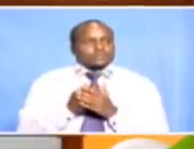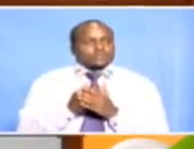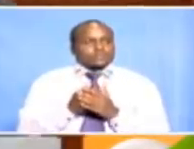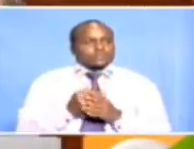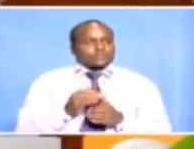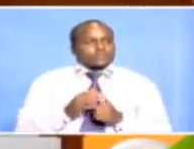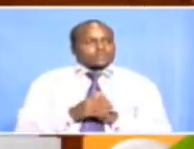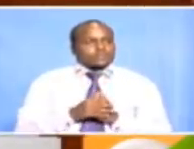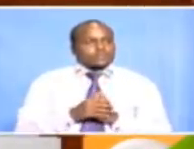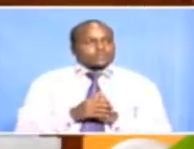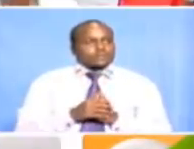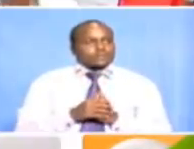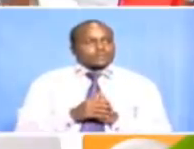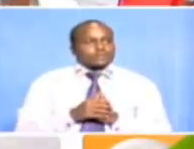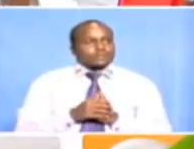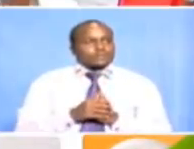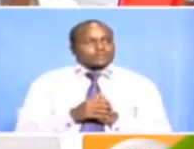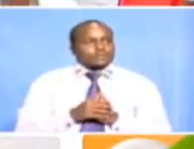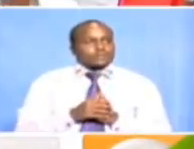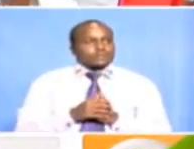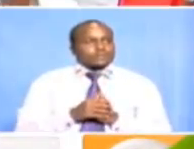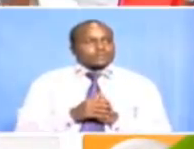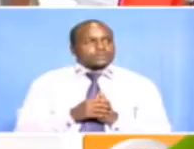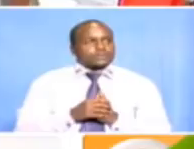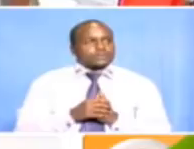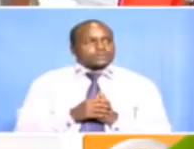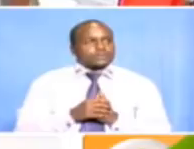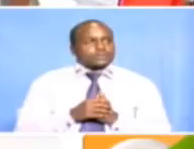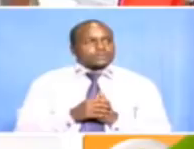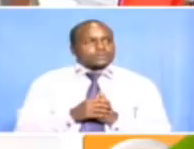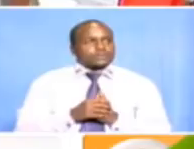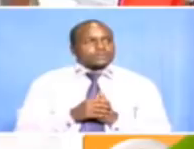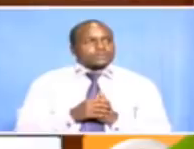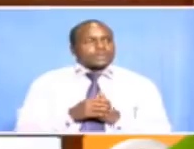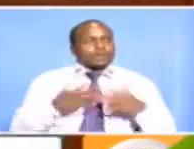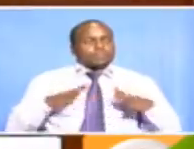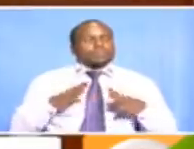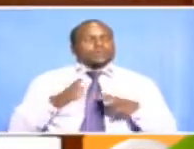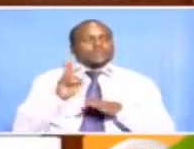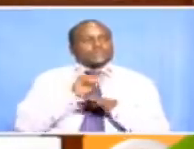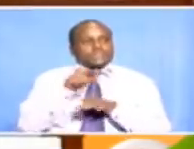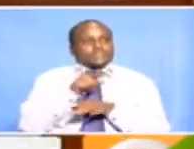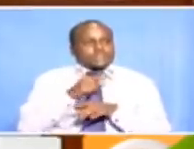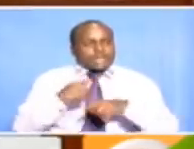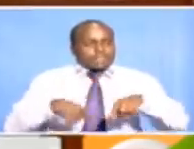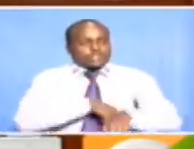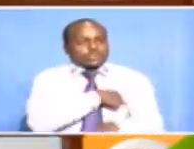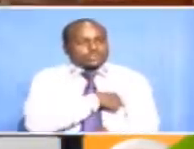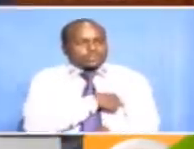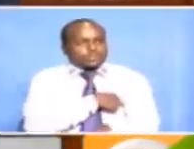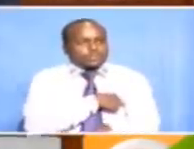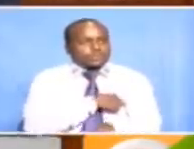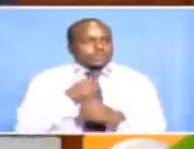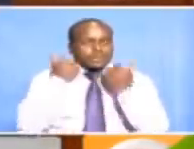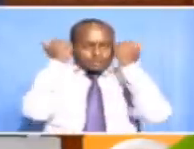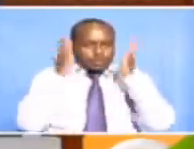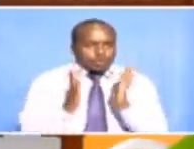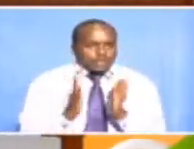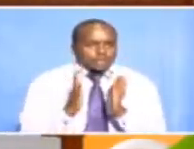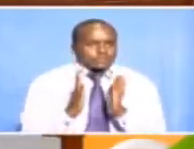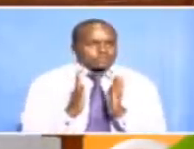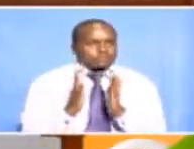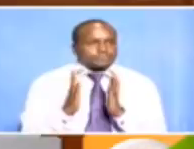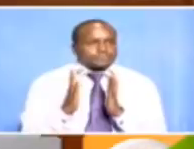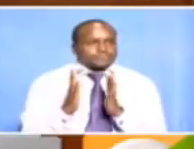Yeah, what does people, that mean? People used to capitalize on this. Chiefs, lawyers,